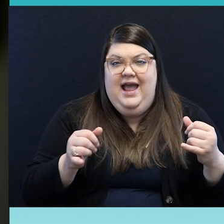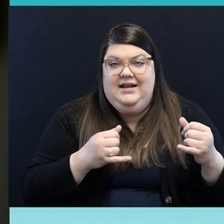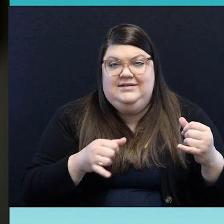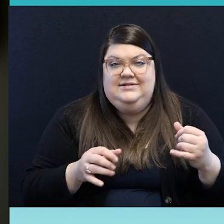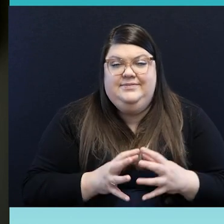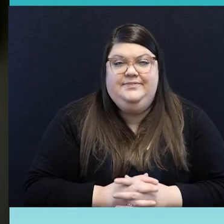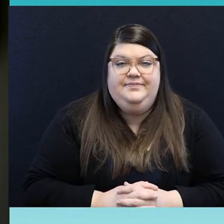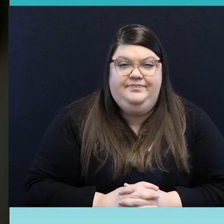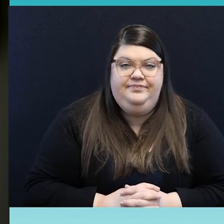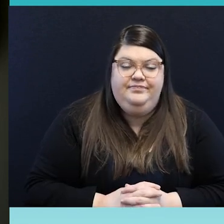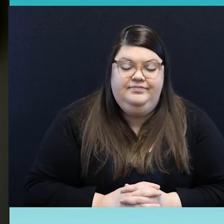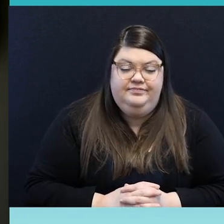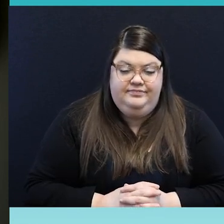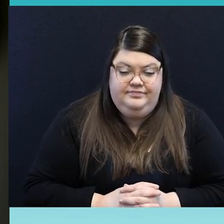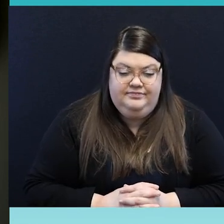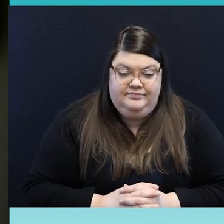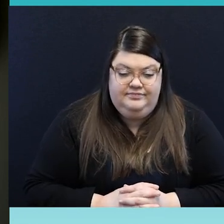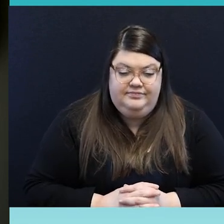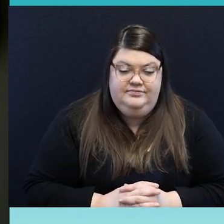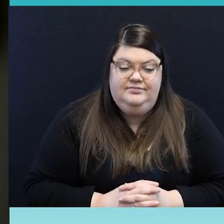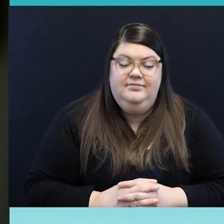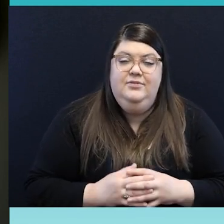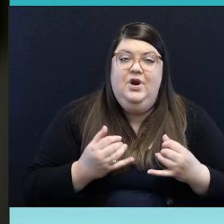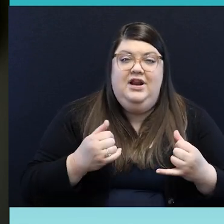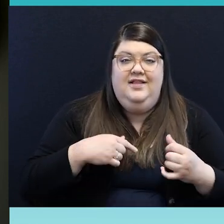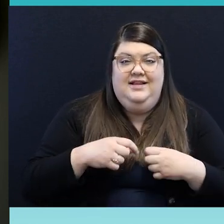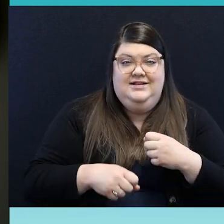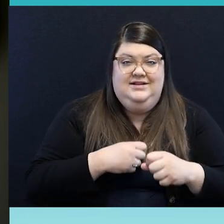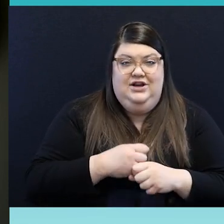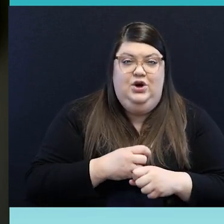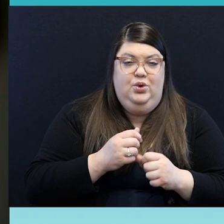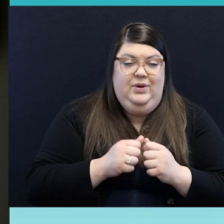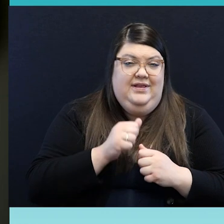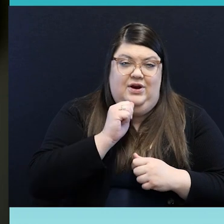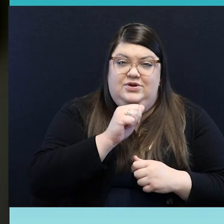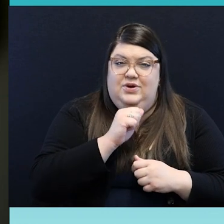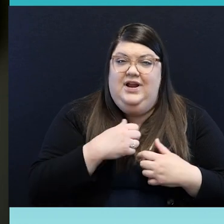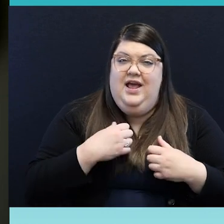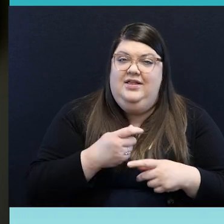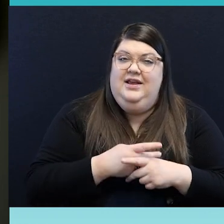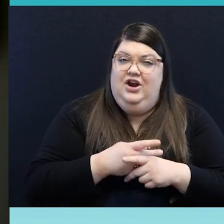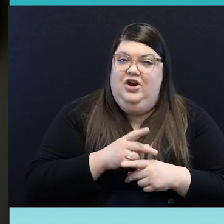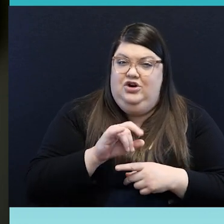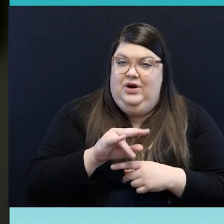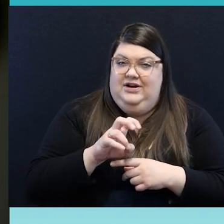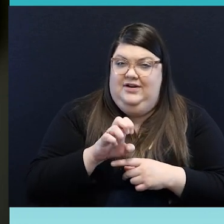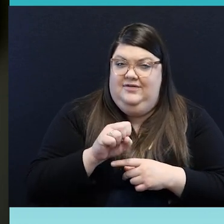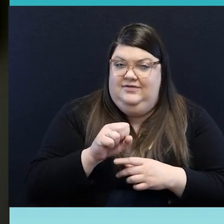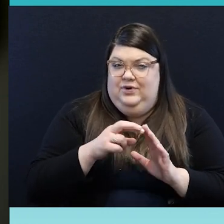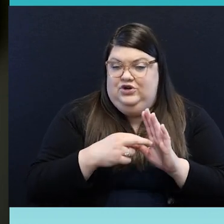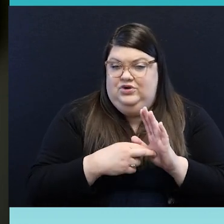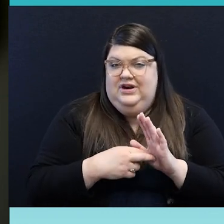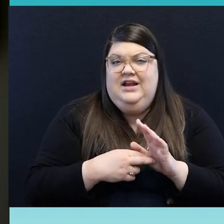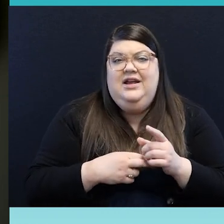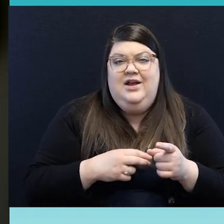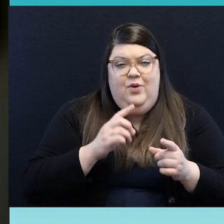complete. We kind of right now this year with the Arizona Healthcare Directives Registry is really focused on what we're calling choose your